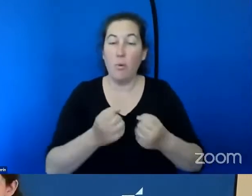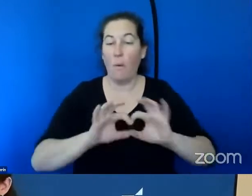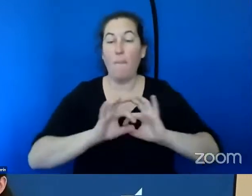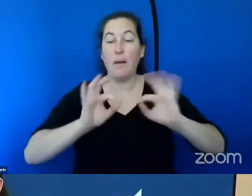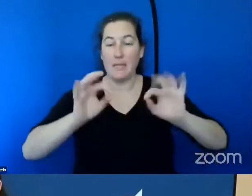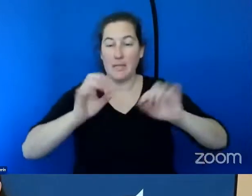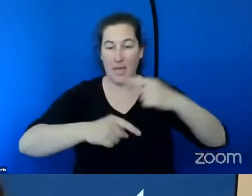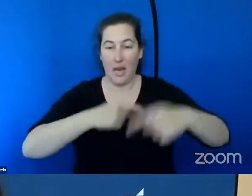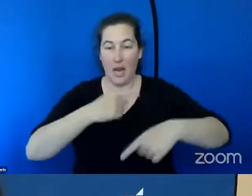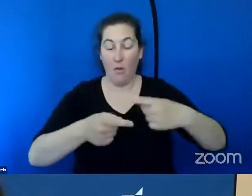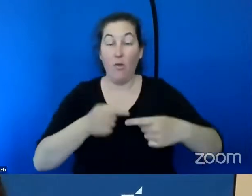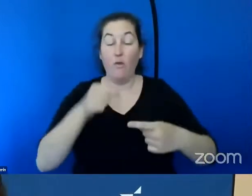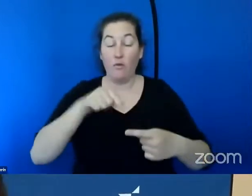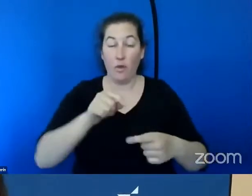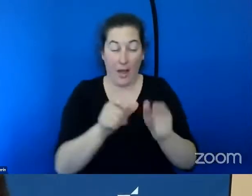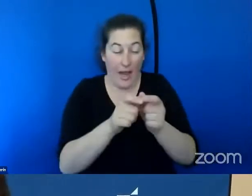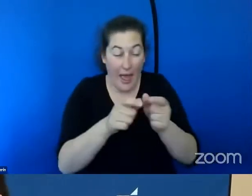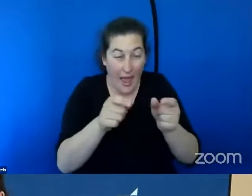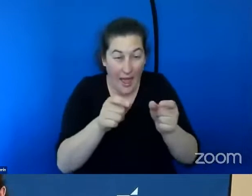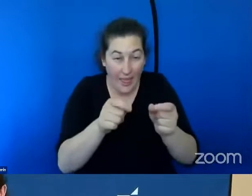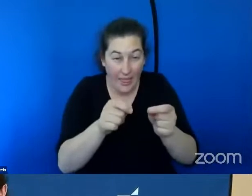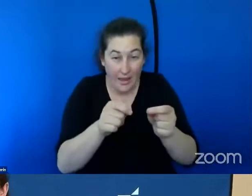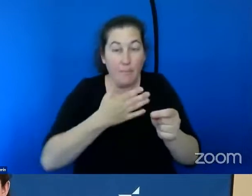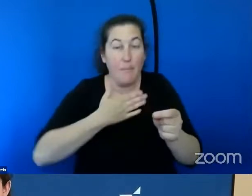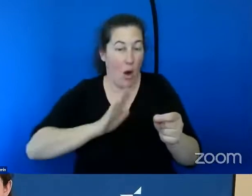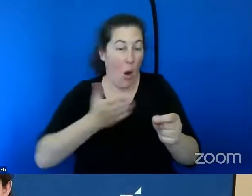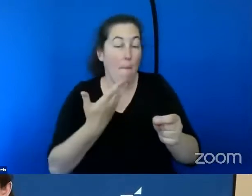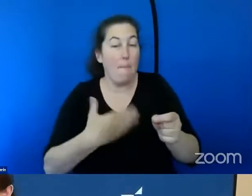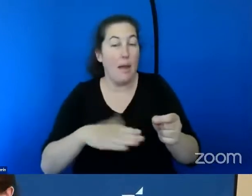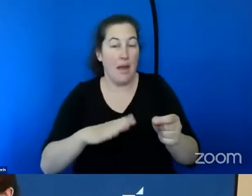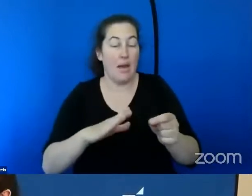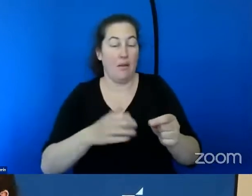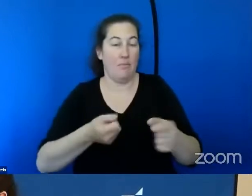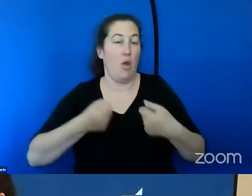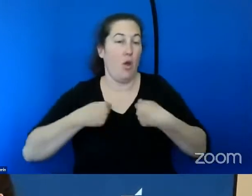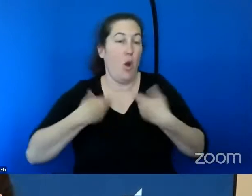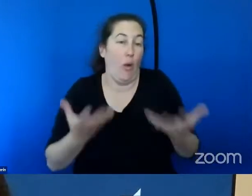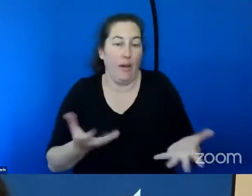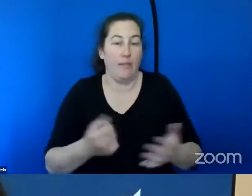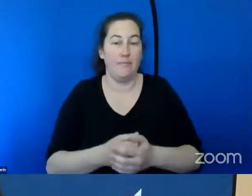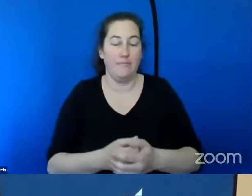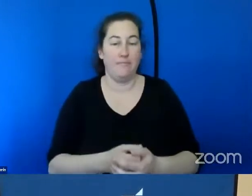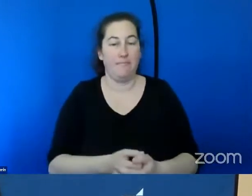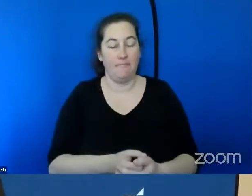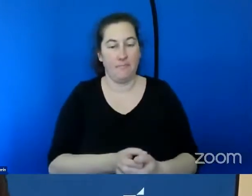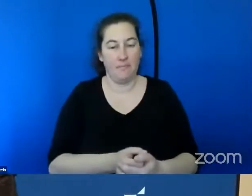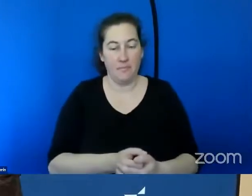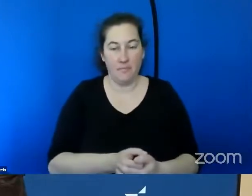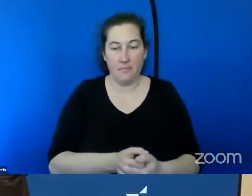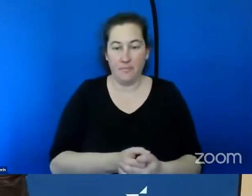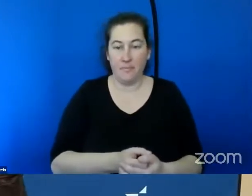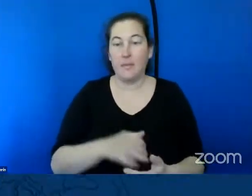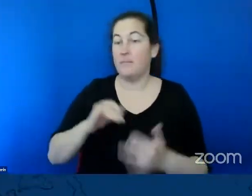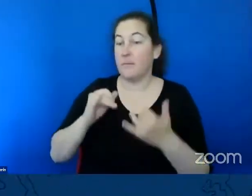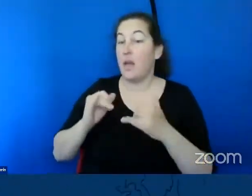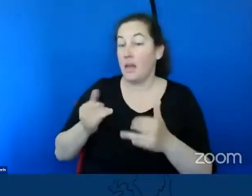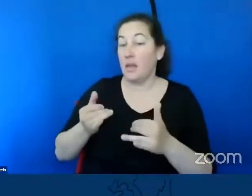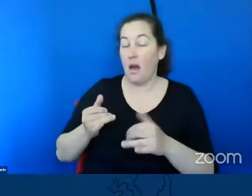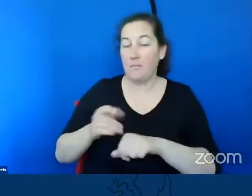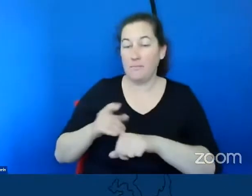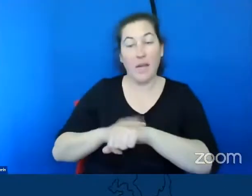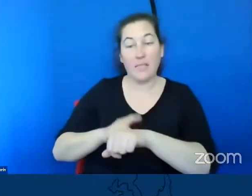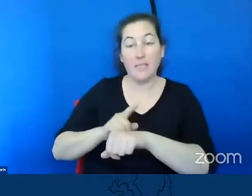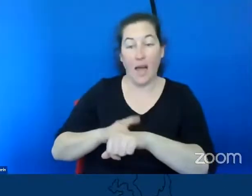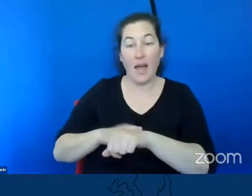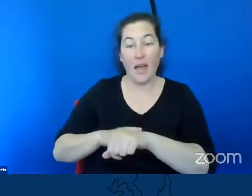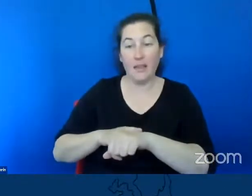see him also to manipulate the marble. Yeah, no question. Tony Forsberg will look to his second heat to try and get